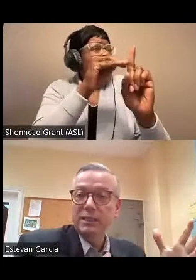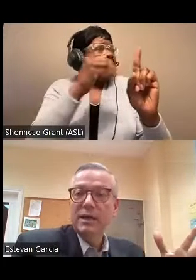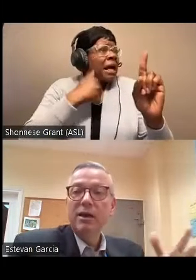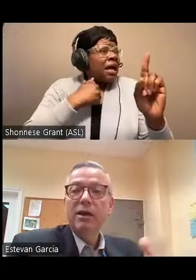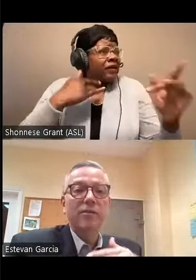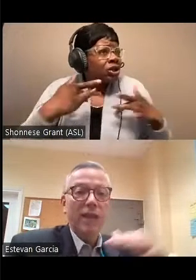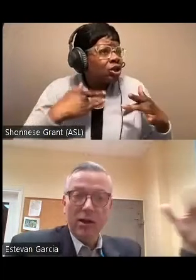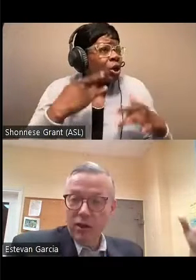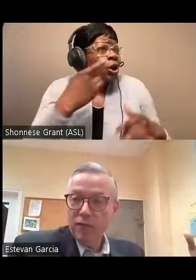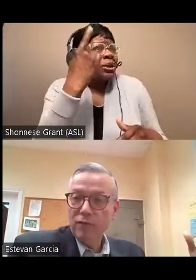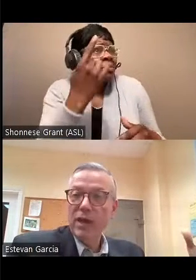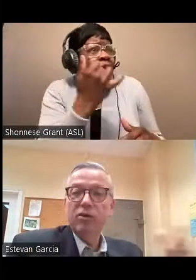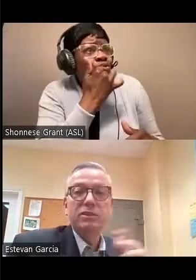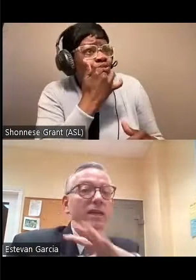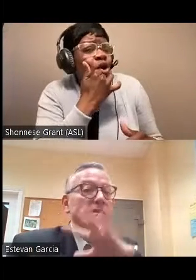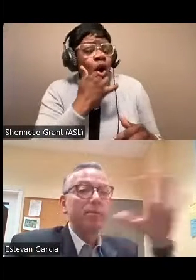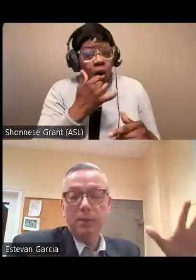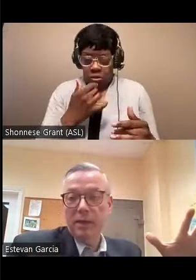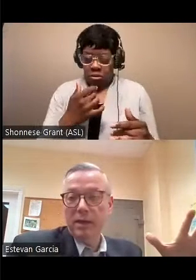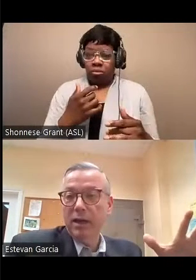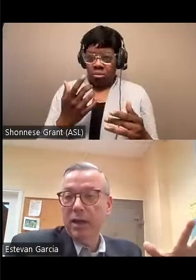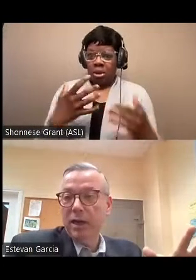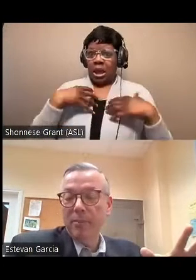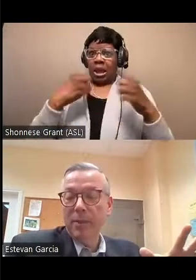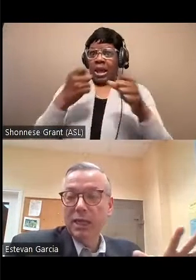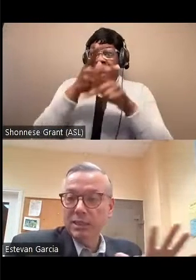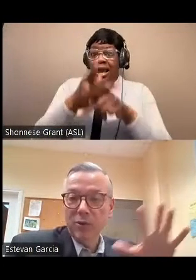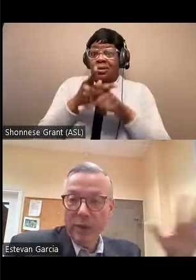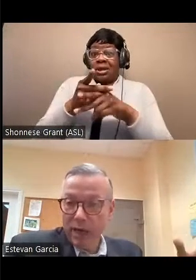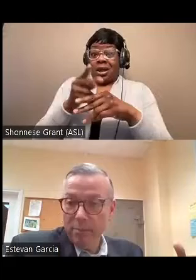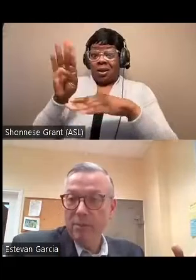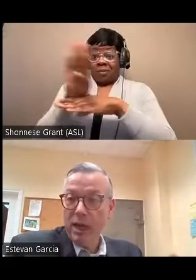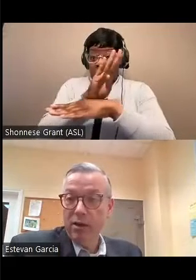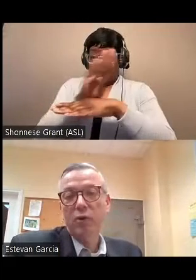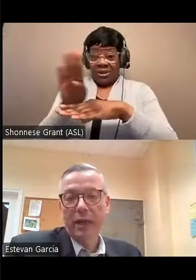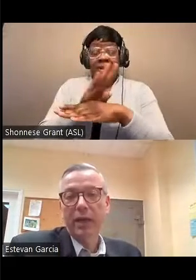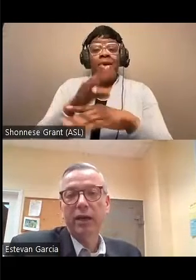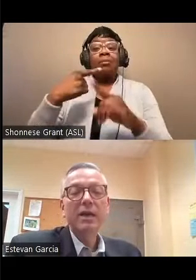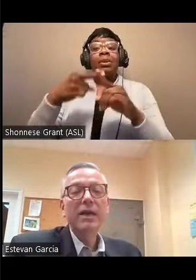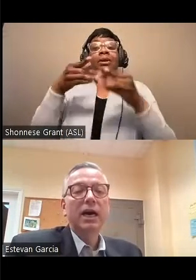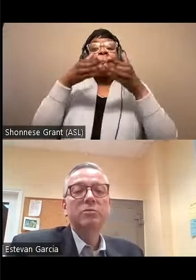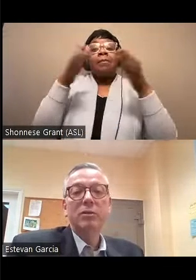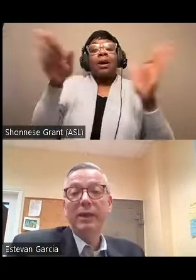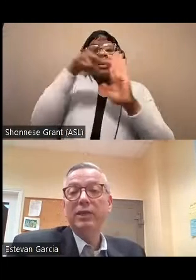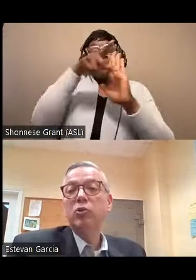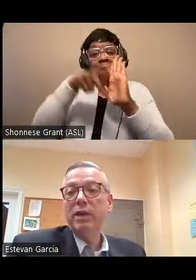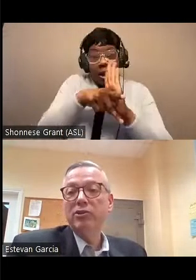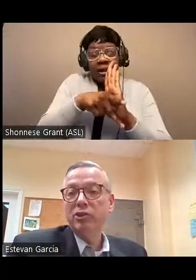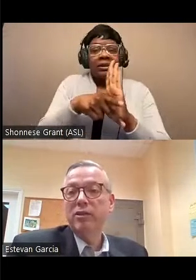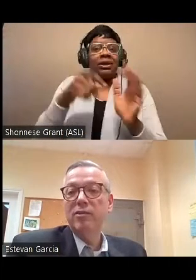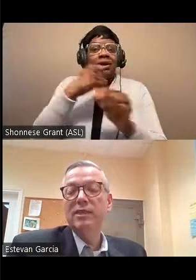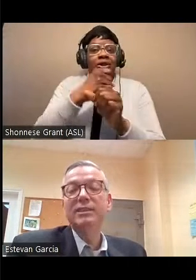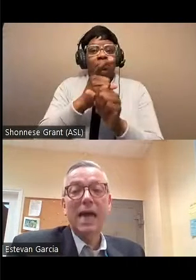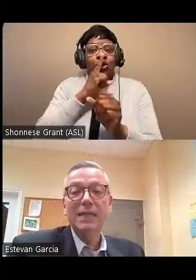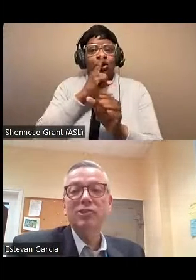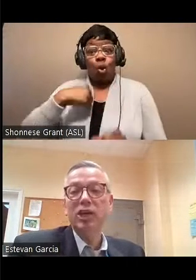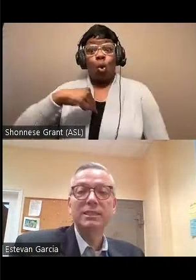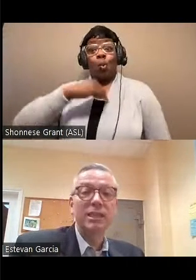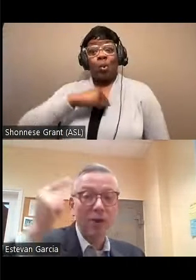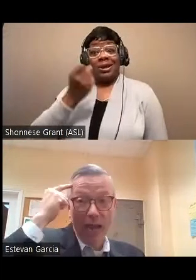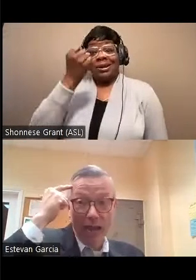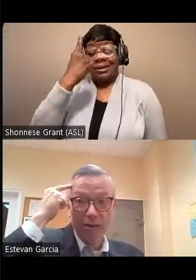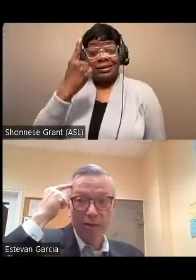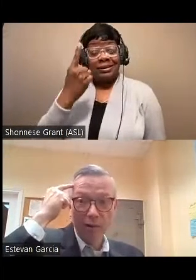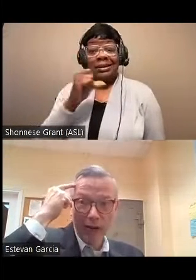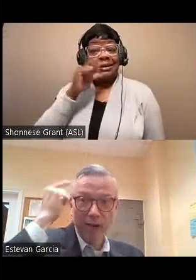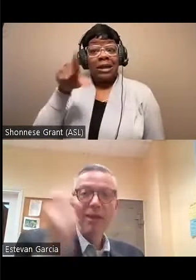to us in the healthcare field and in the public policy arena, public health arena, to make sure we understood that this is not just